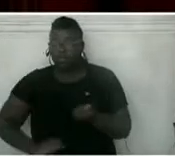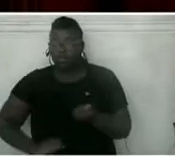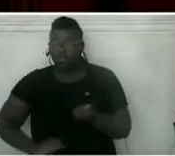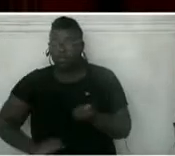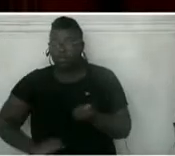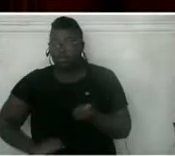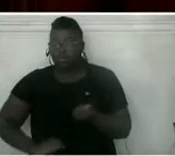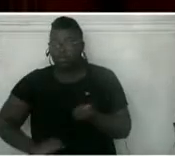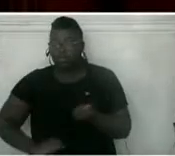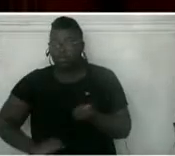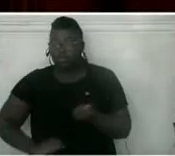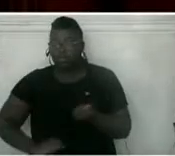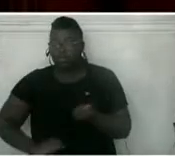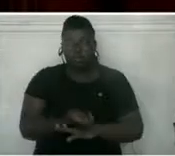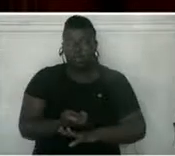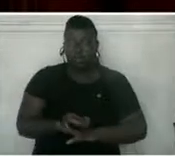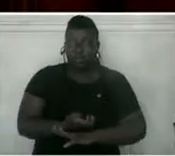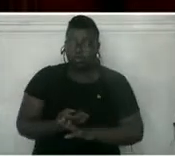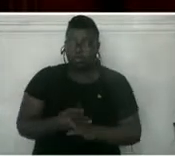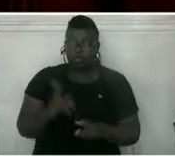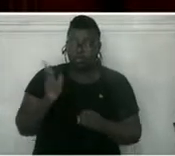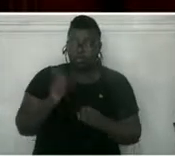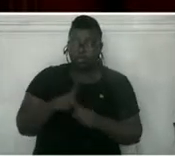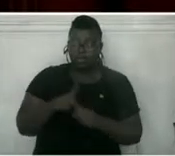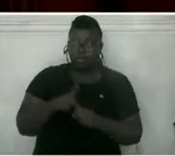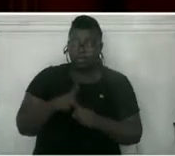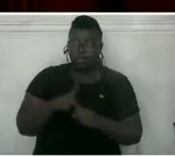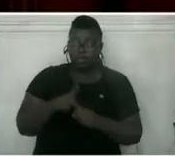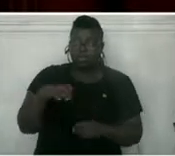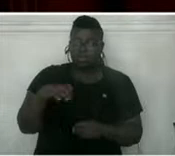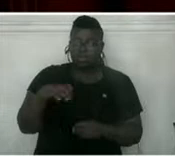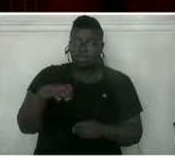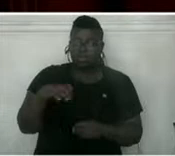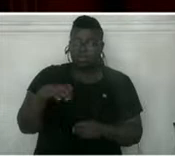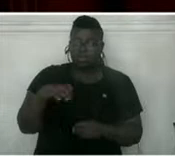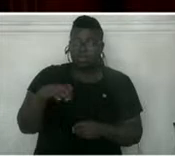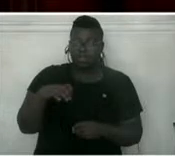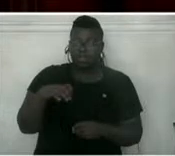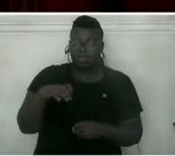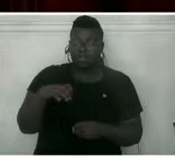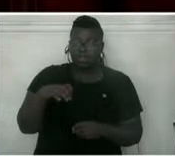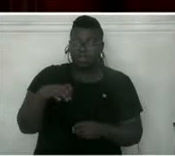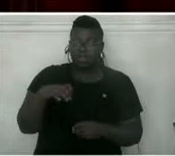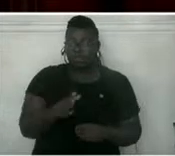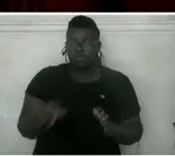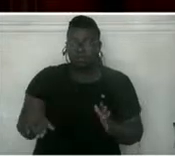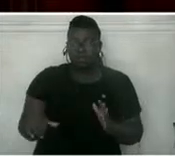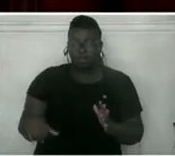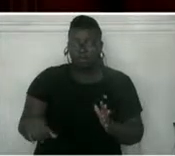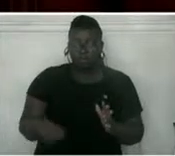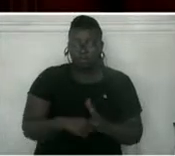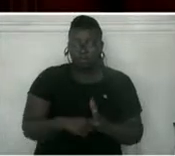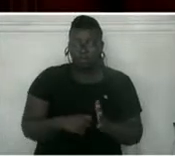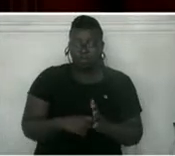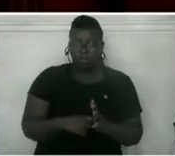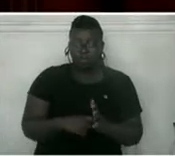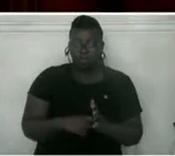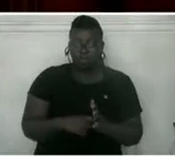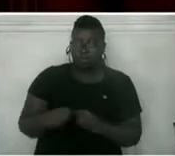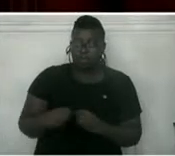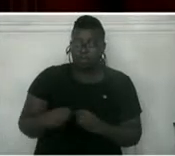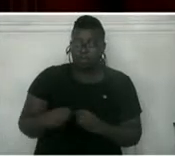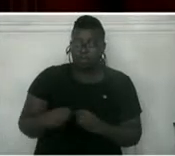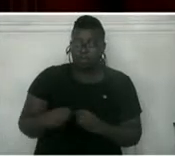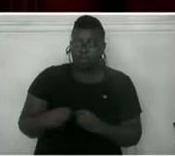economic participation of SMMEs is the direct procurement of sports apparels from SMMEs